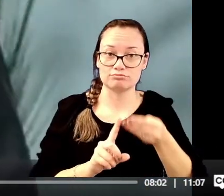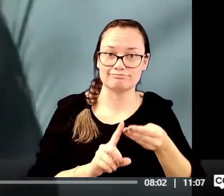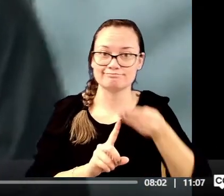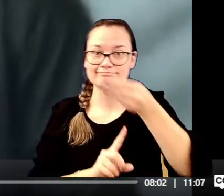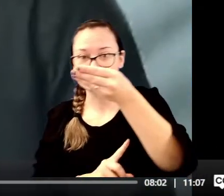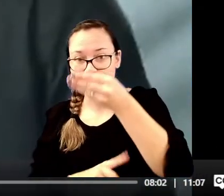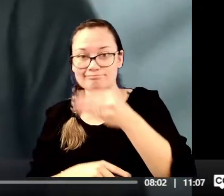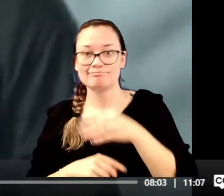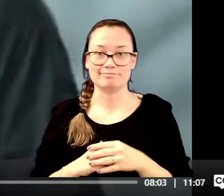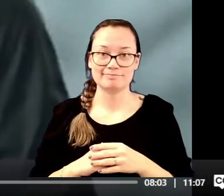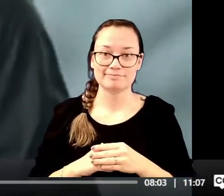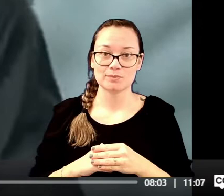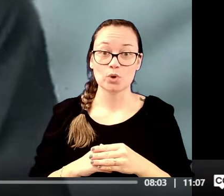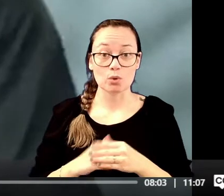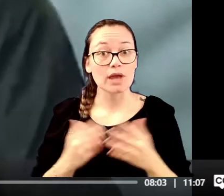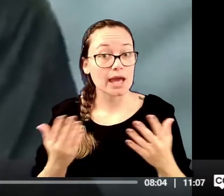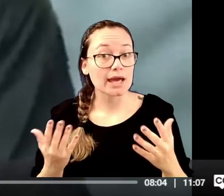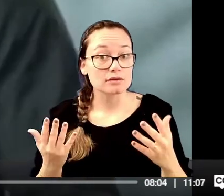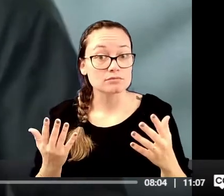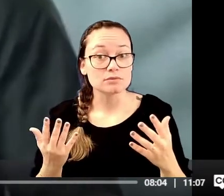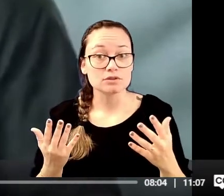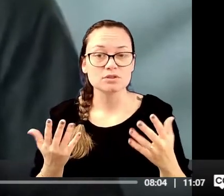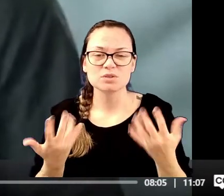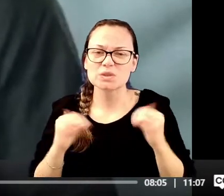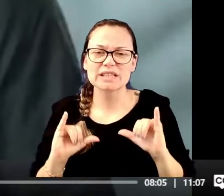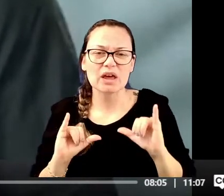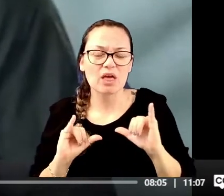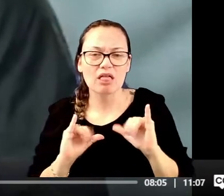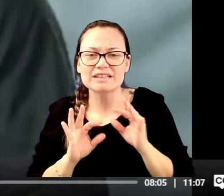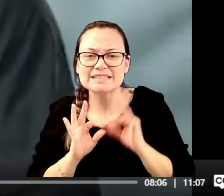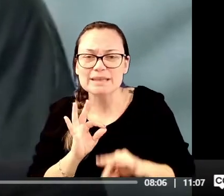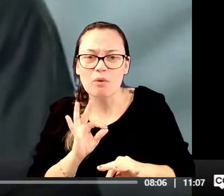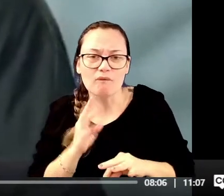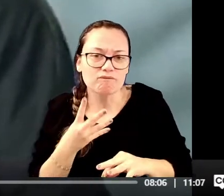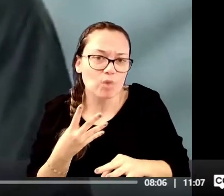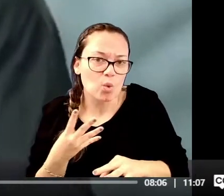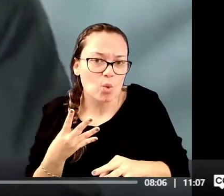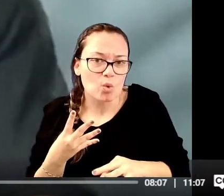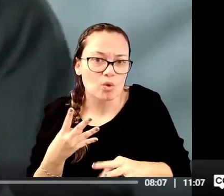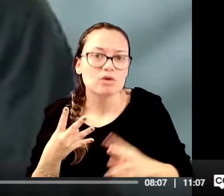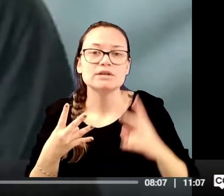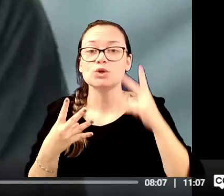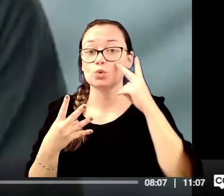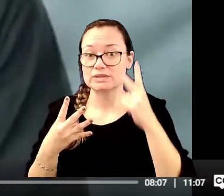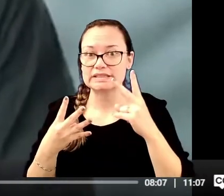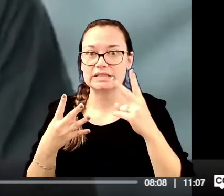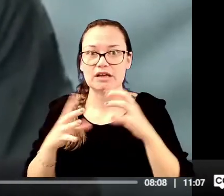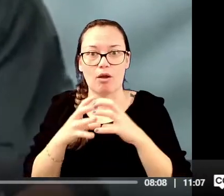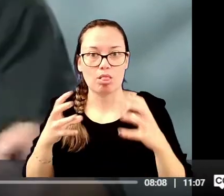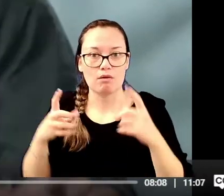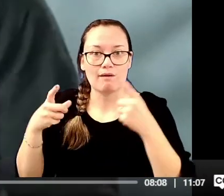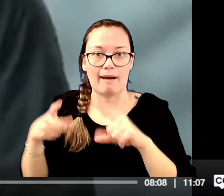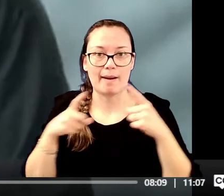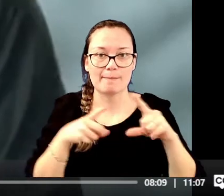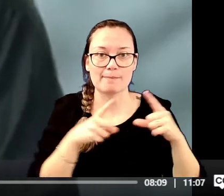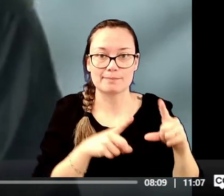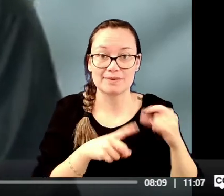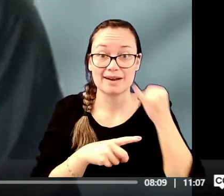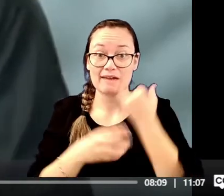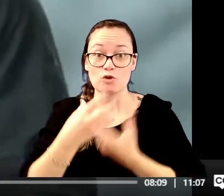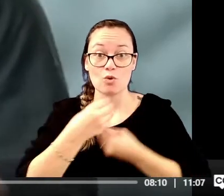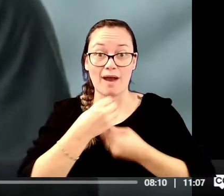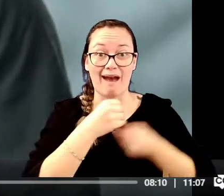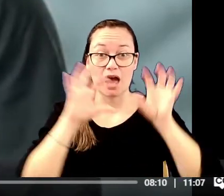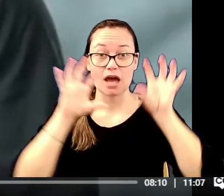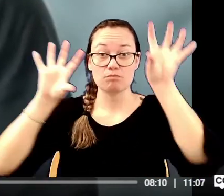then we draw an arrow there. Okay, so even though it's only 4 organisms, you can see there's quite a bit going on. If you start adding in